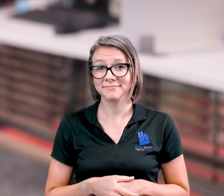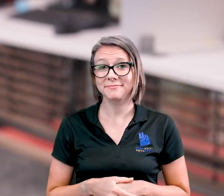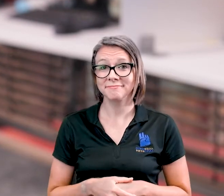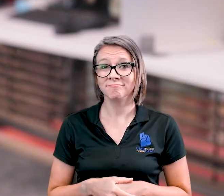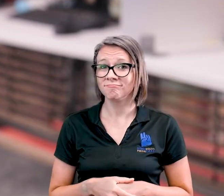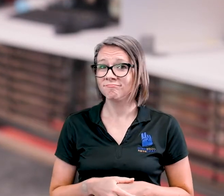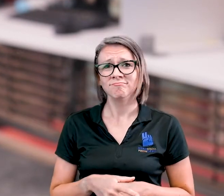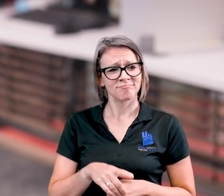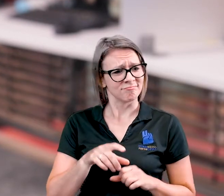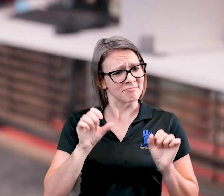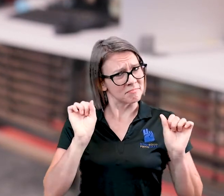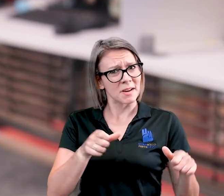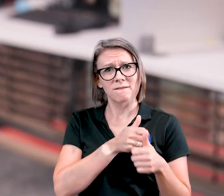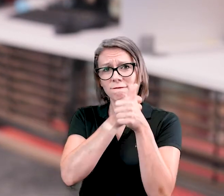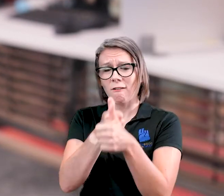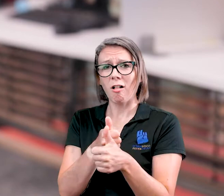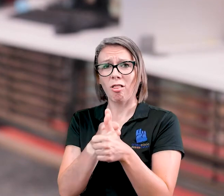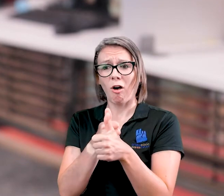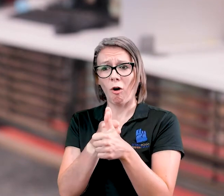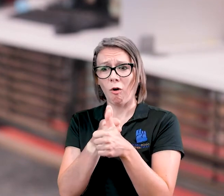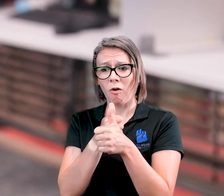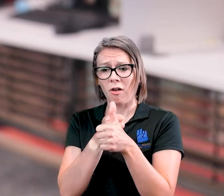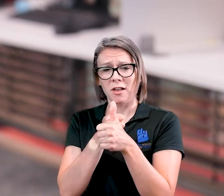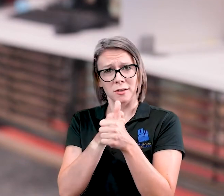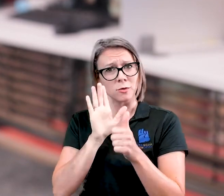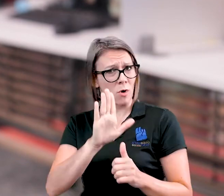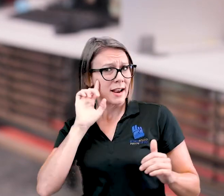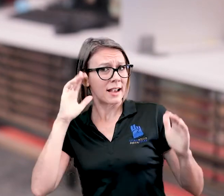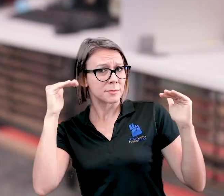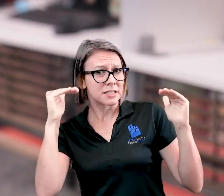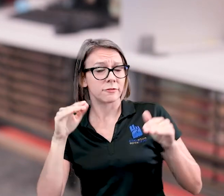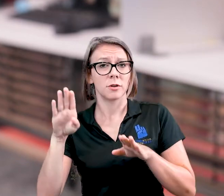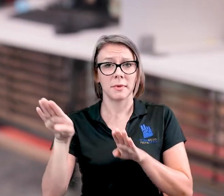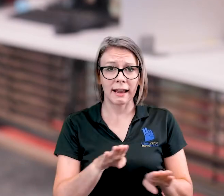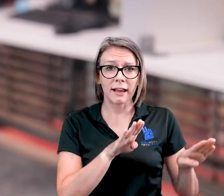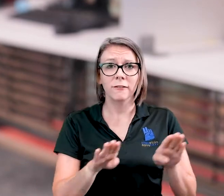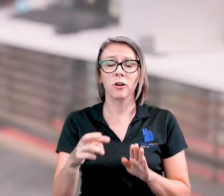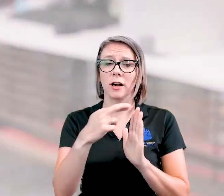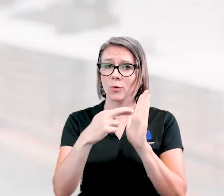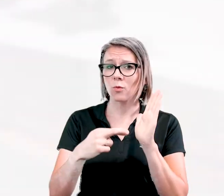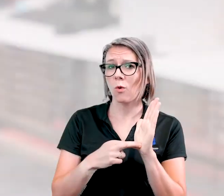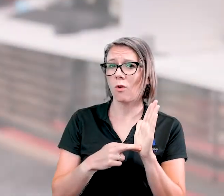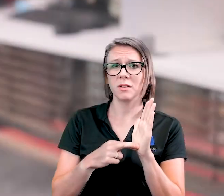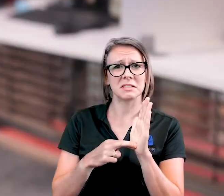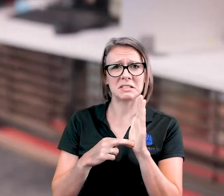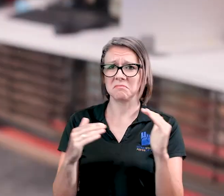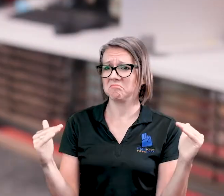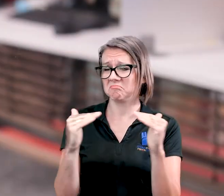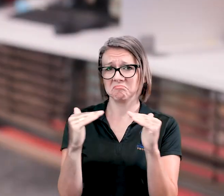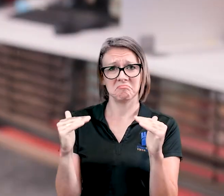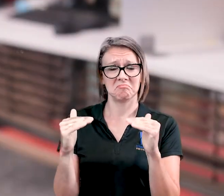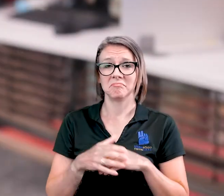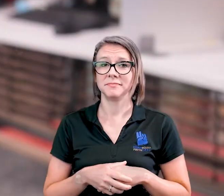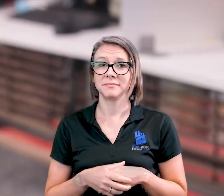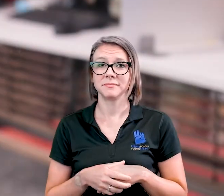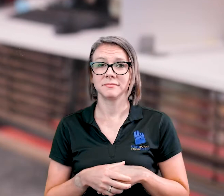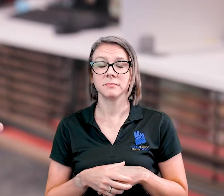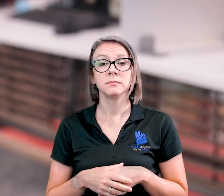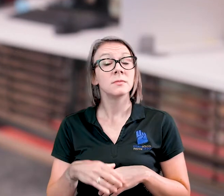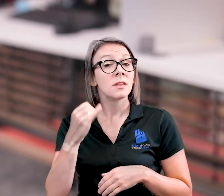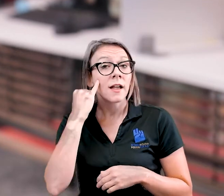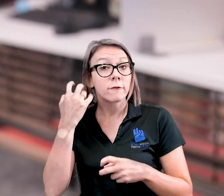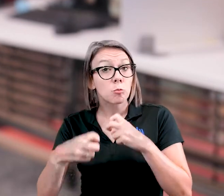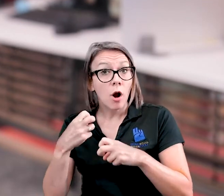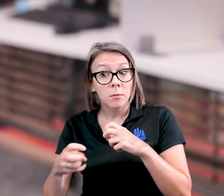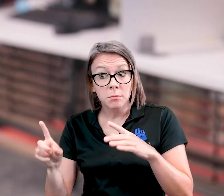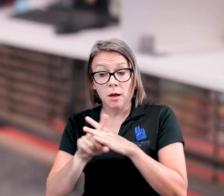Deaf students can be held to the same standards as the other kids in your classroom for behavior and expectation to follow rules. Ask if you have an issue or a